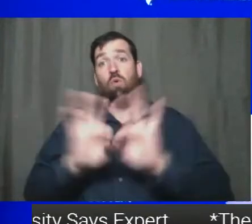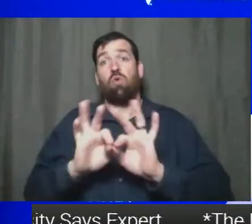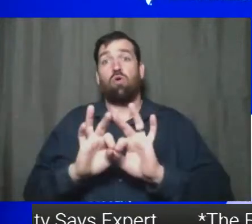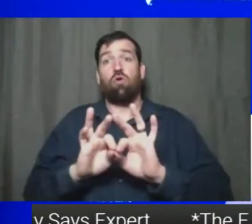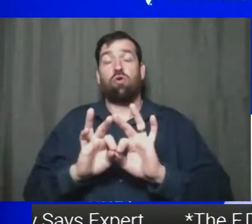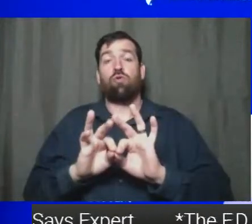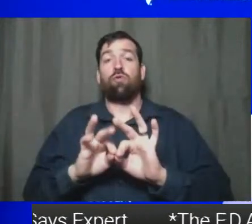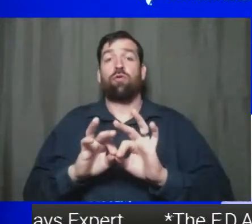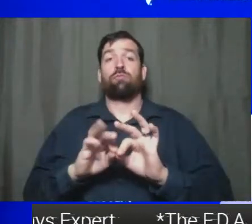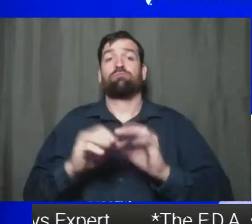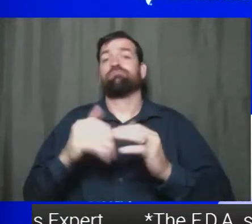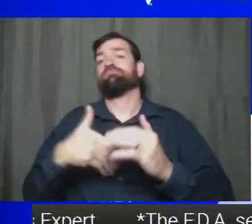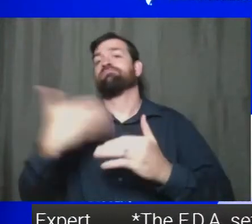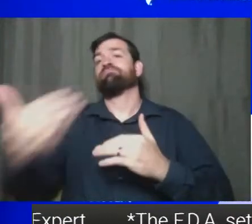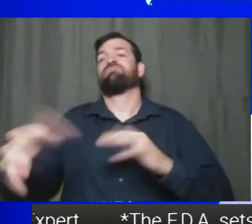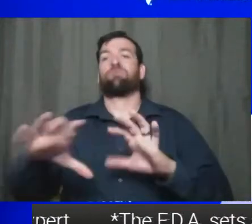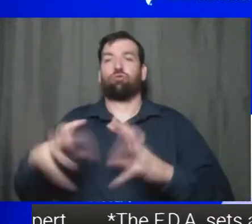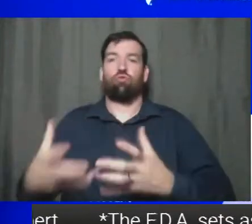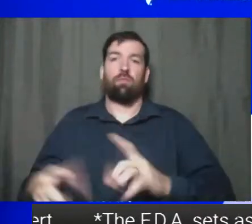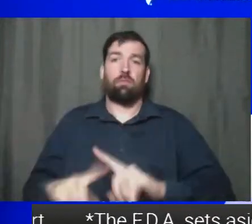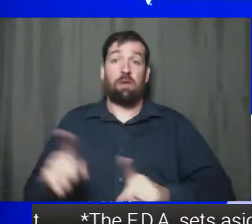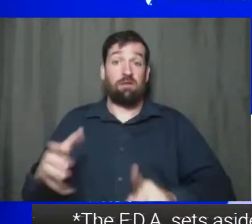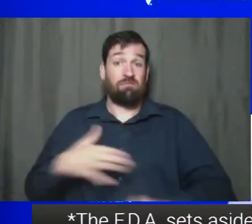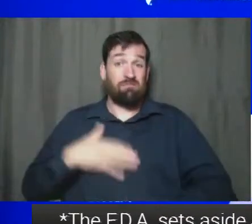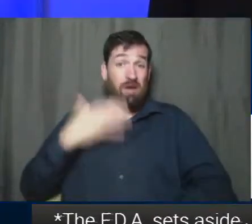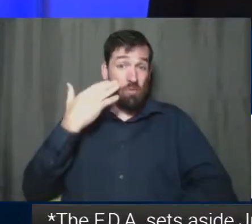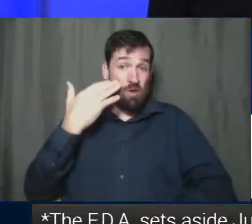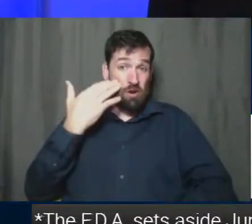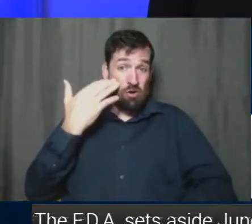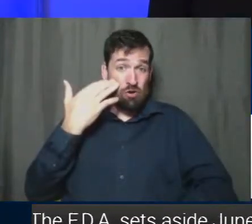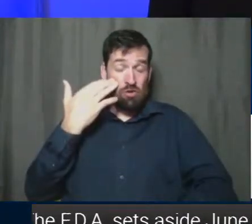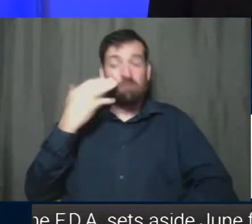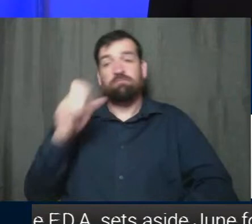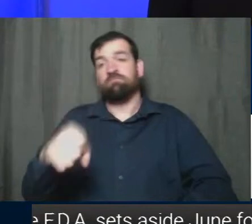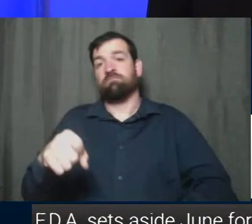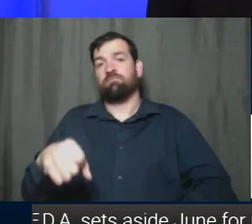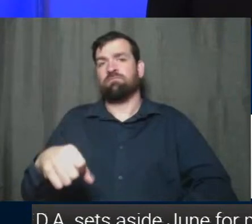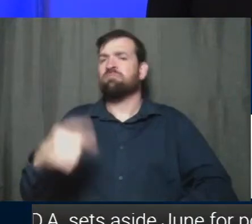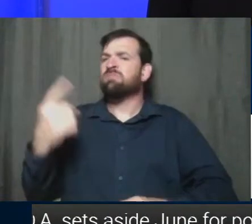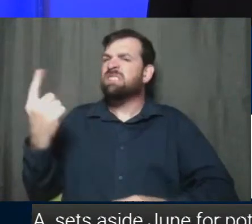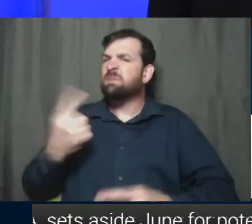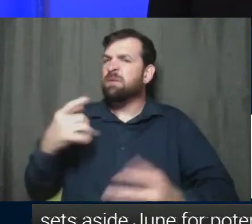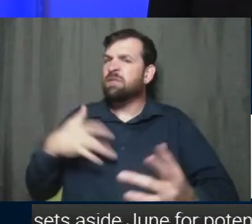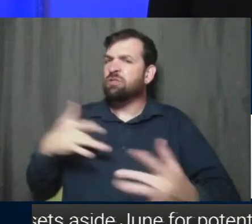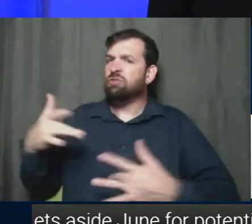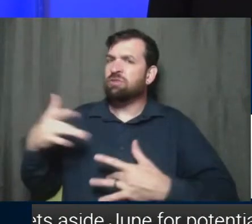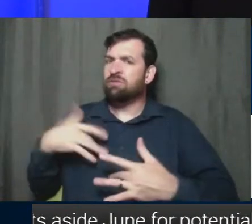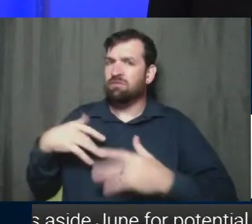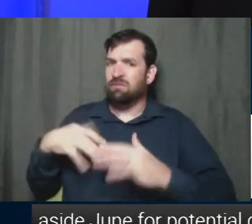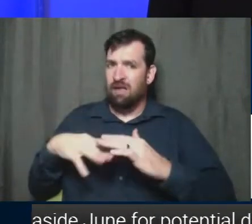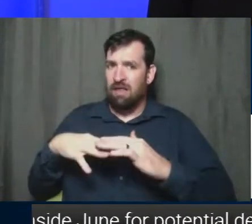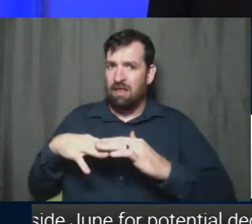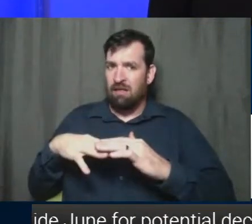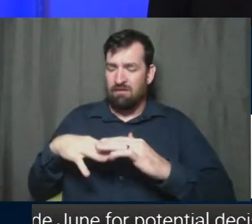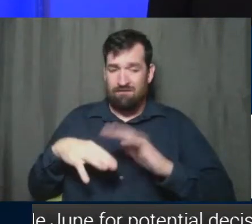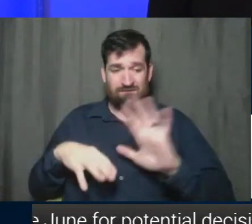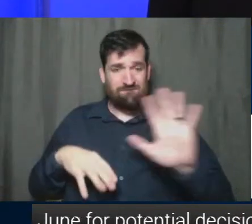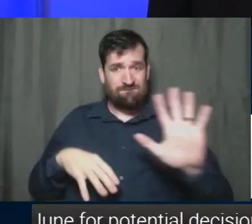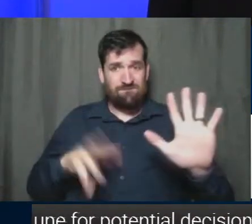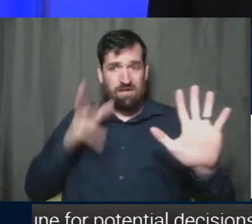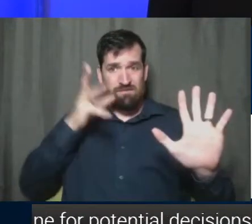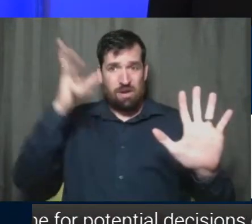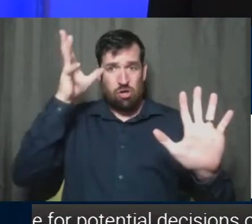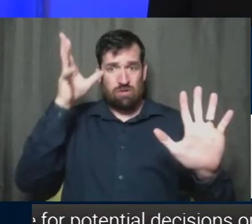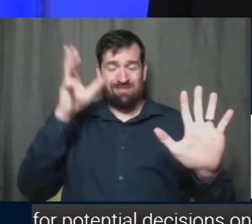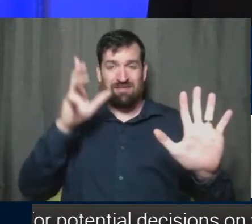the next school year. But as far as I'm aware, that is the timeline. Okay, and then something concerning. Fewer than 1 in 5 parents say that they'll get the